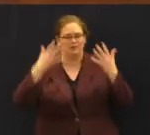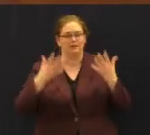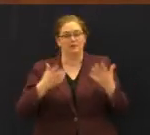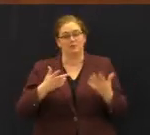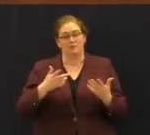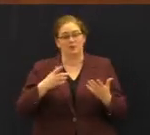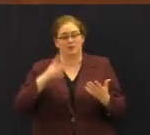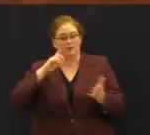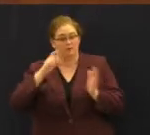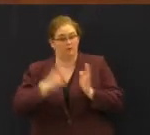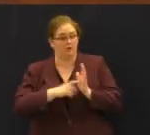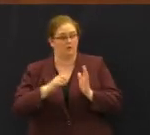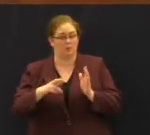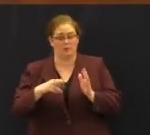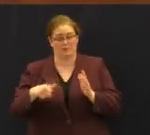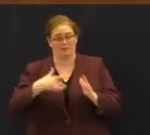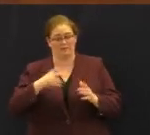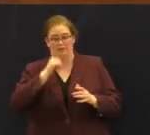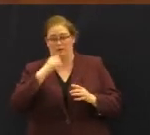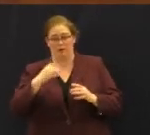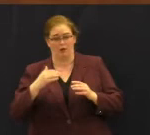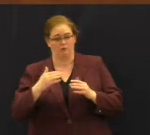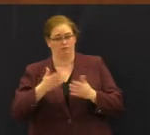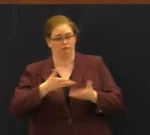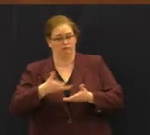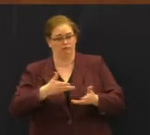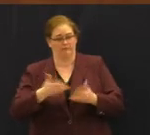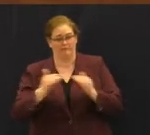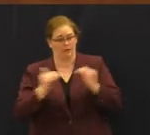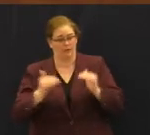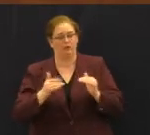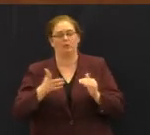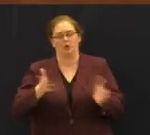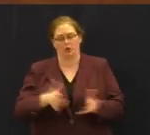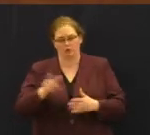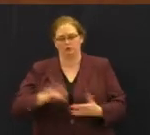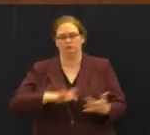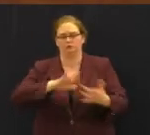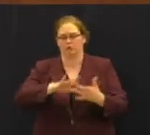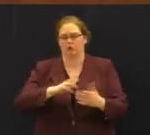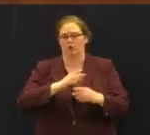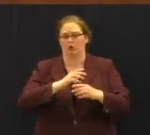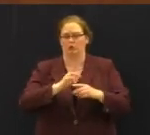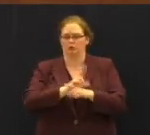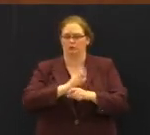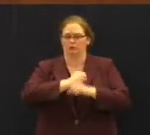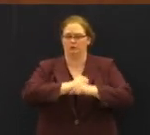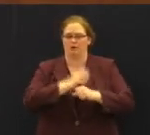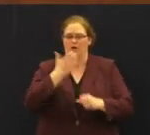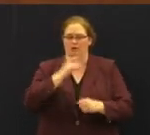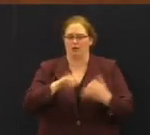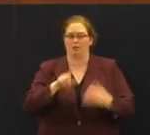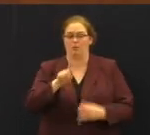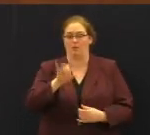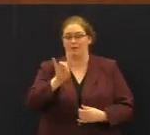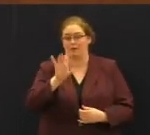or have been treated unfairly, we do encourage you to reach out to our Consumer Protection Hotline, which is